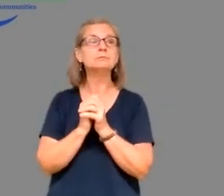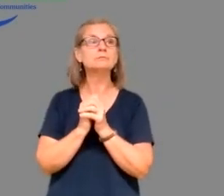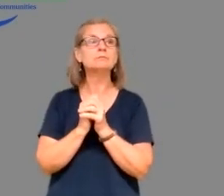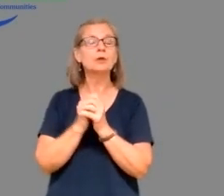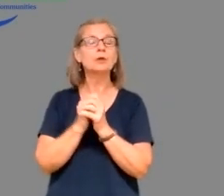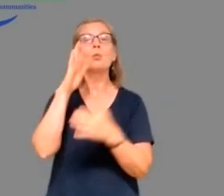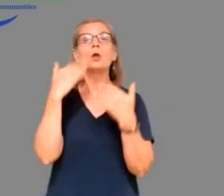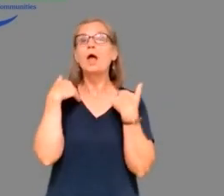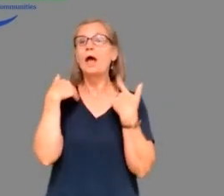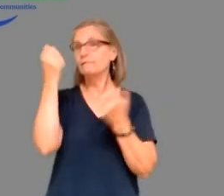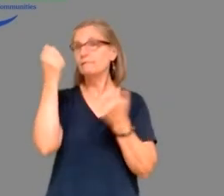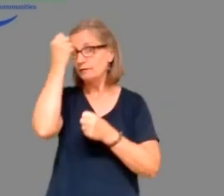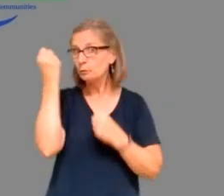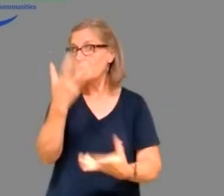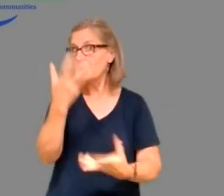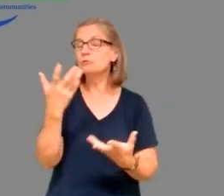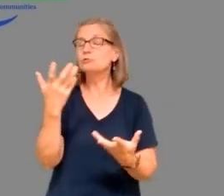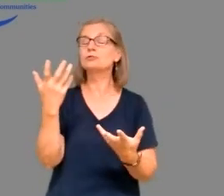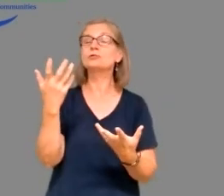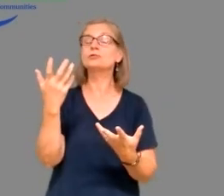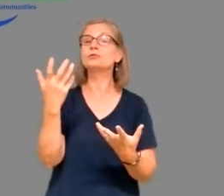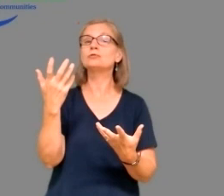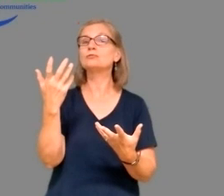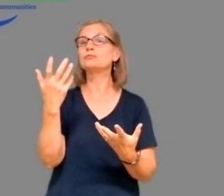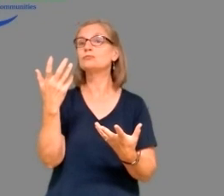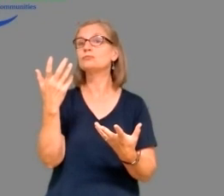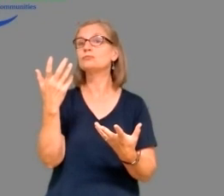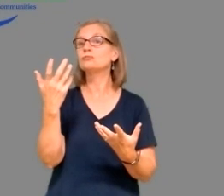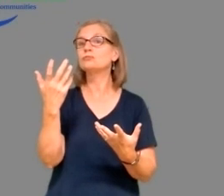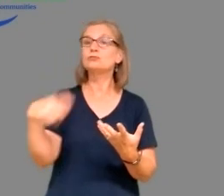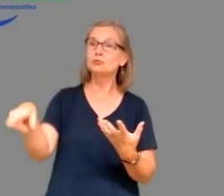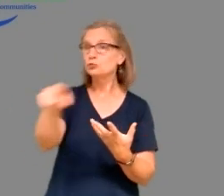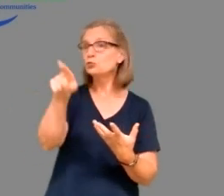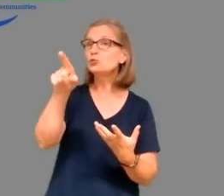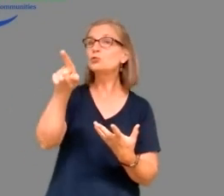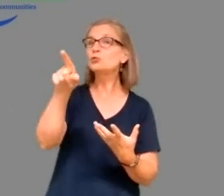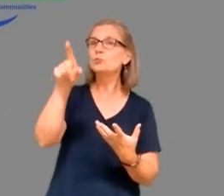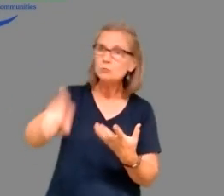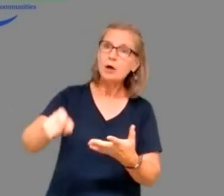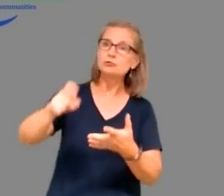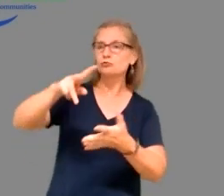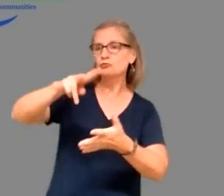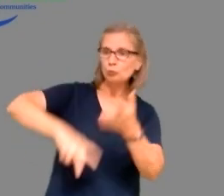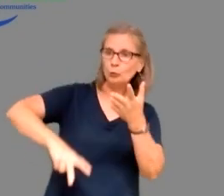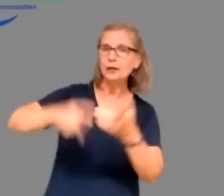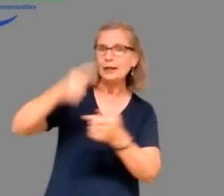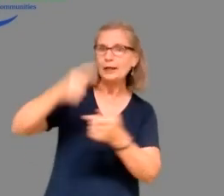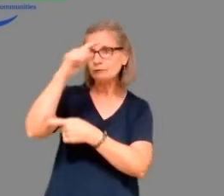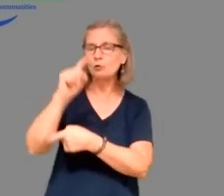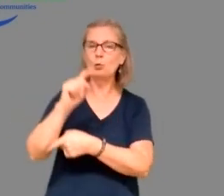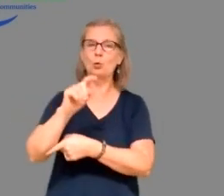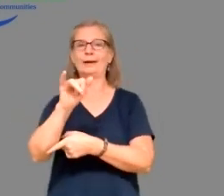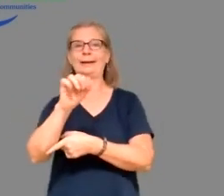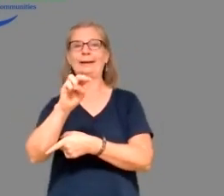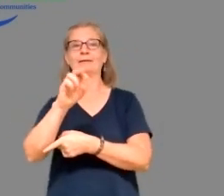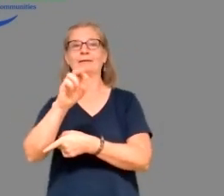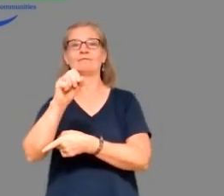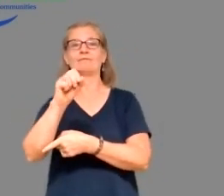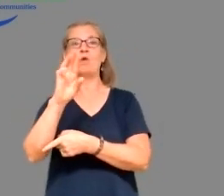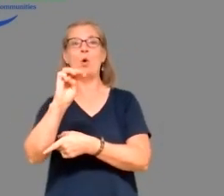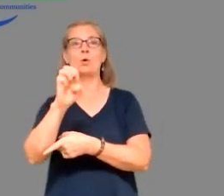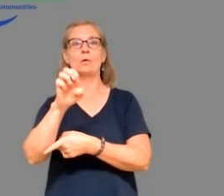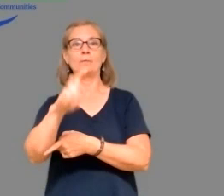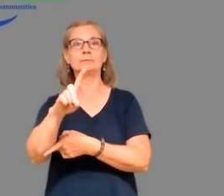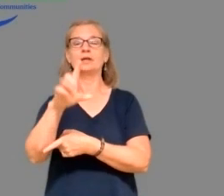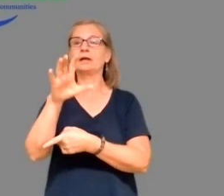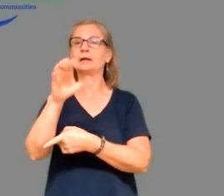There'll be information to read as far as your informed consent. I believe they're just going to need a